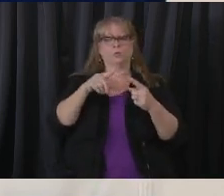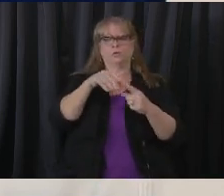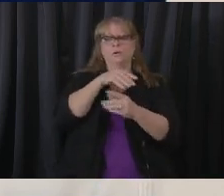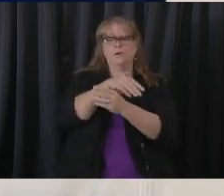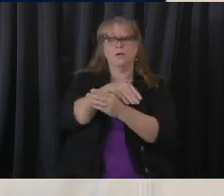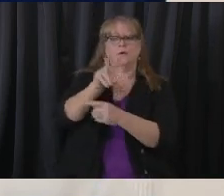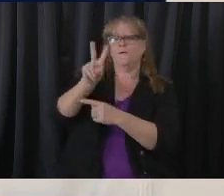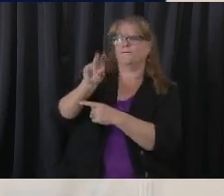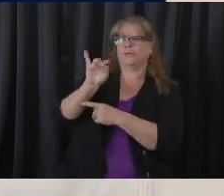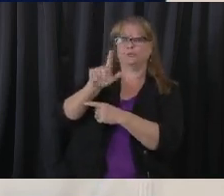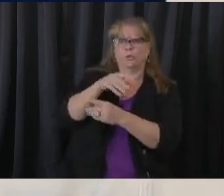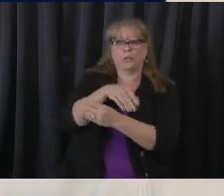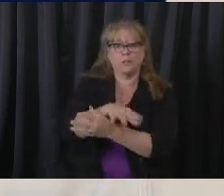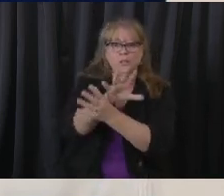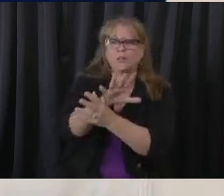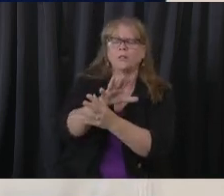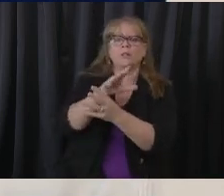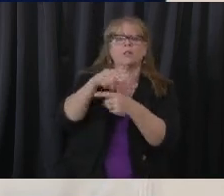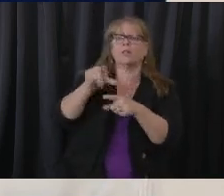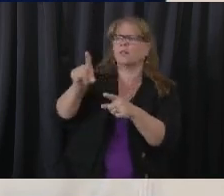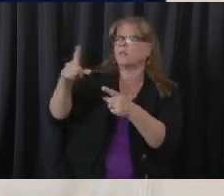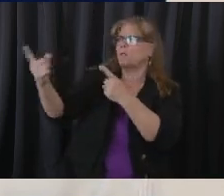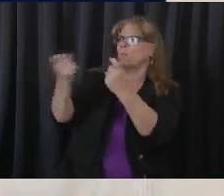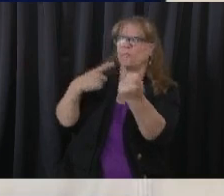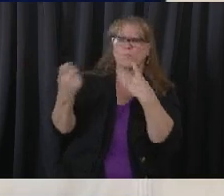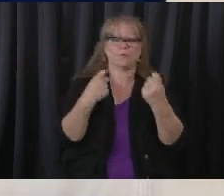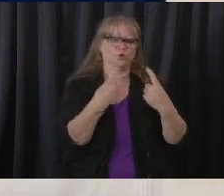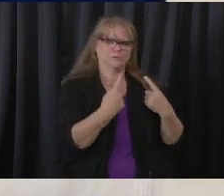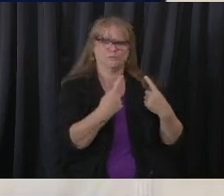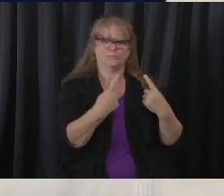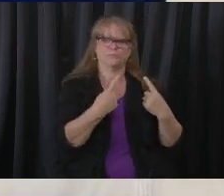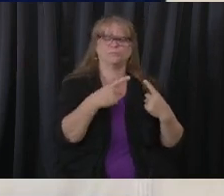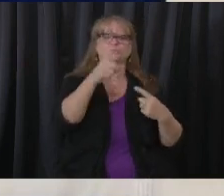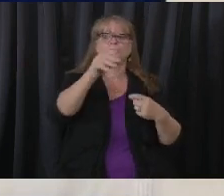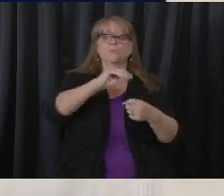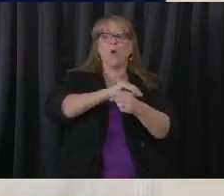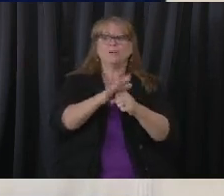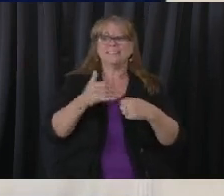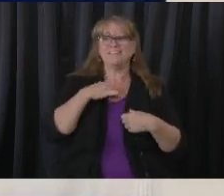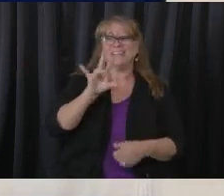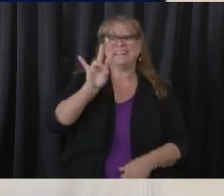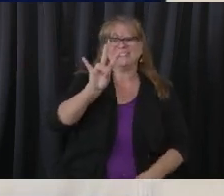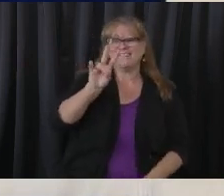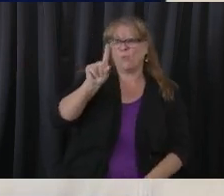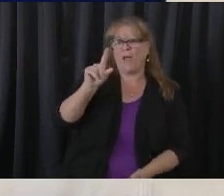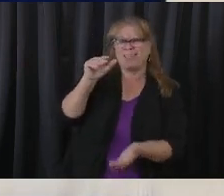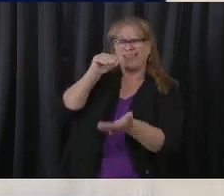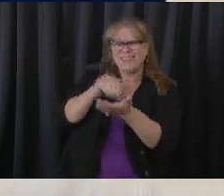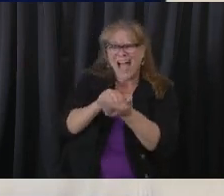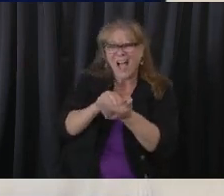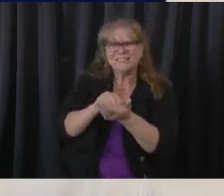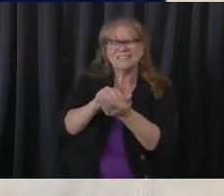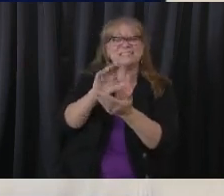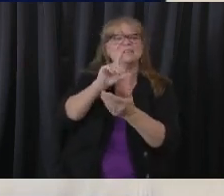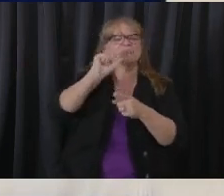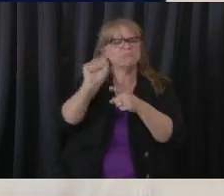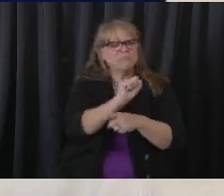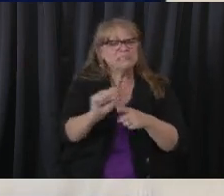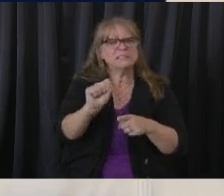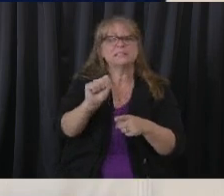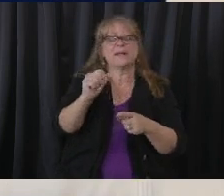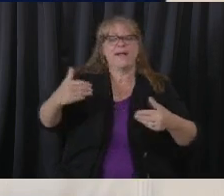74,191 cases today. We continue to worry about the trend in Colorado. We have